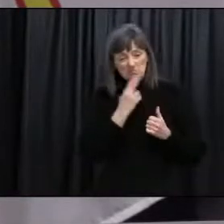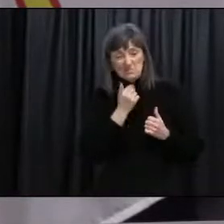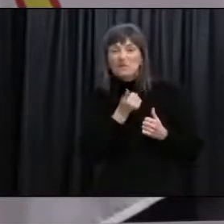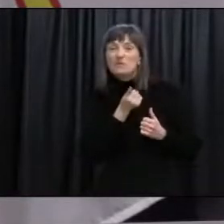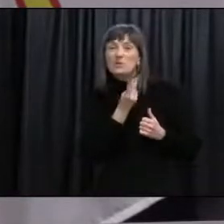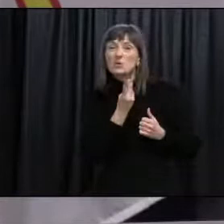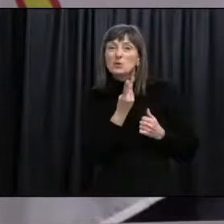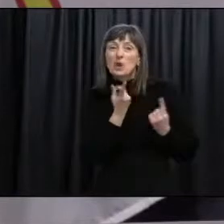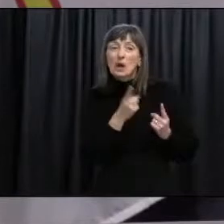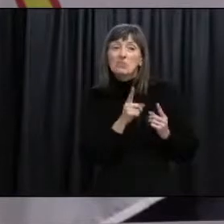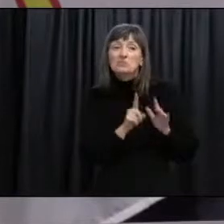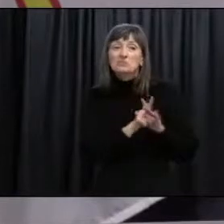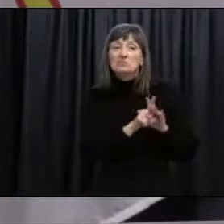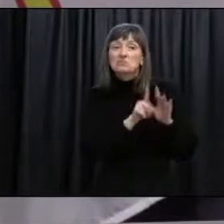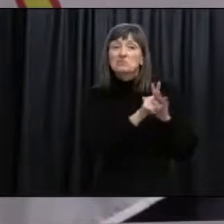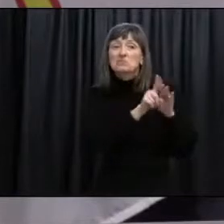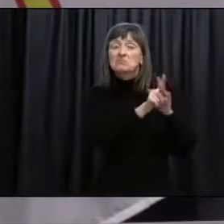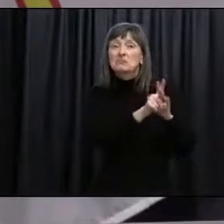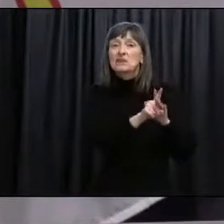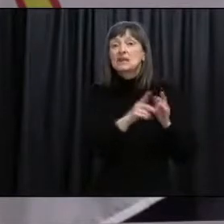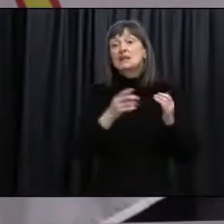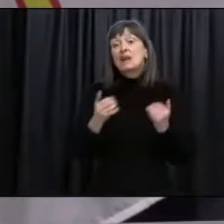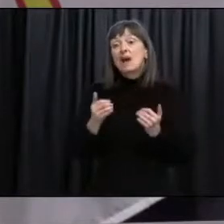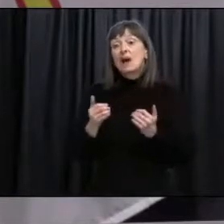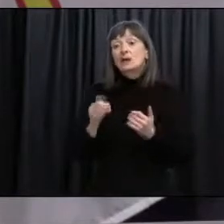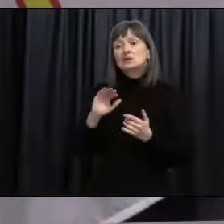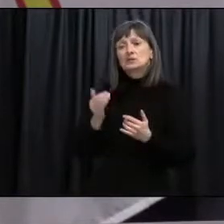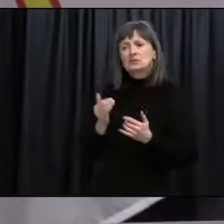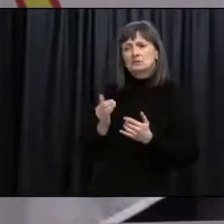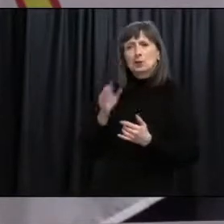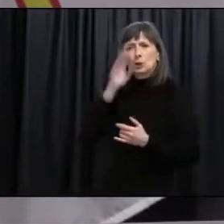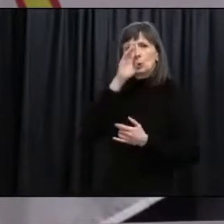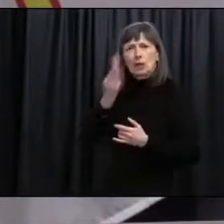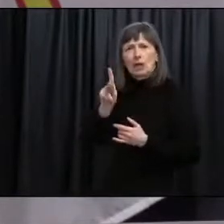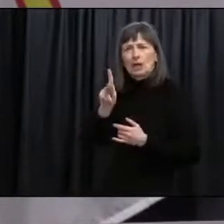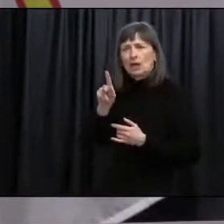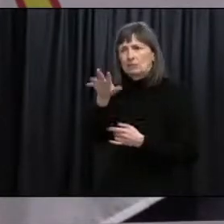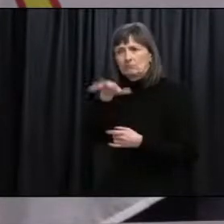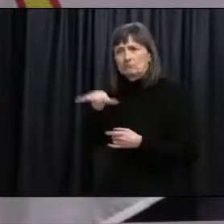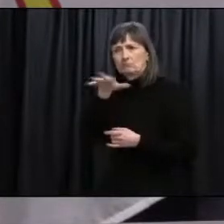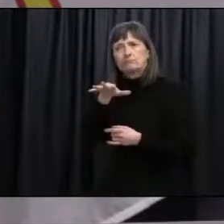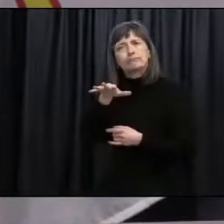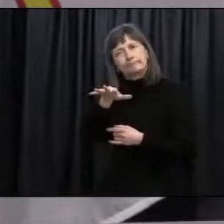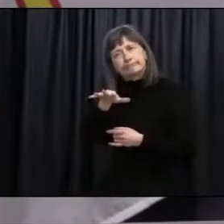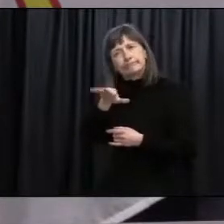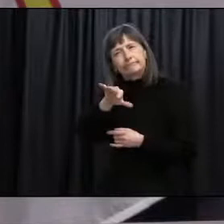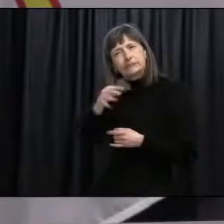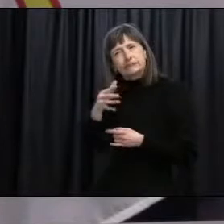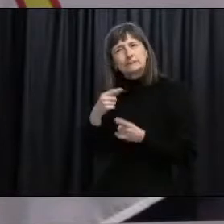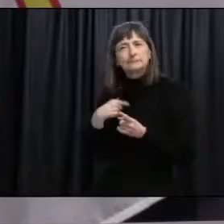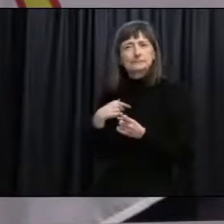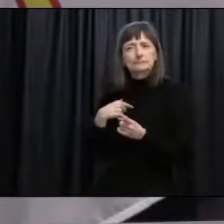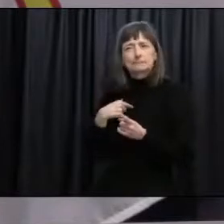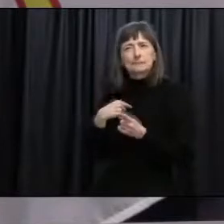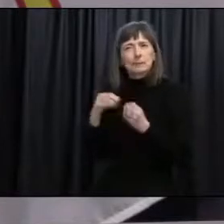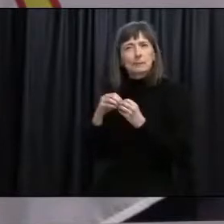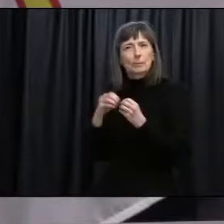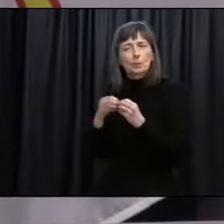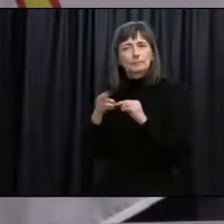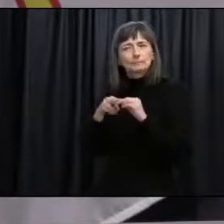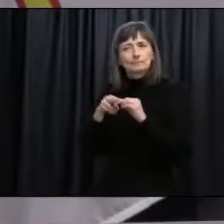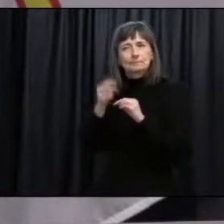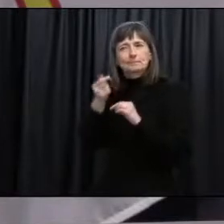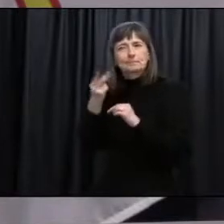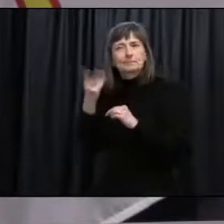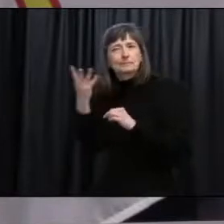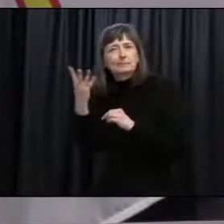were reported. Now, there's some reports in the UK data that perhaps there's there are cases there as well.